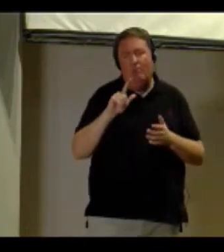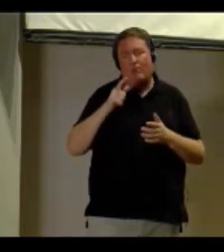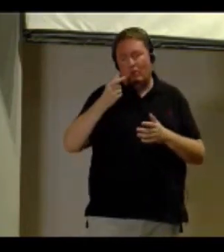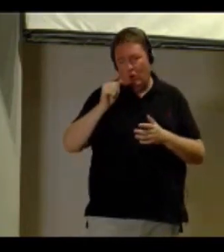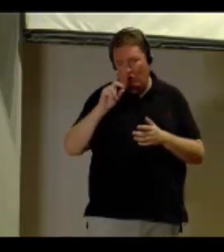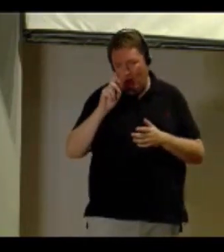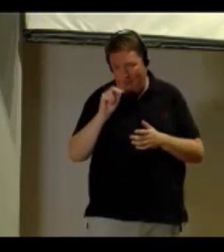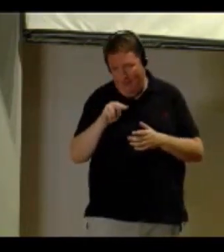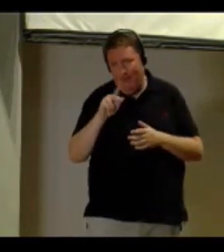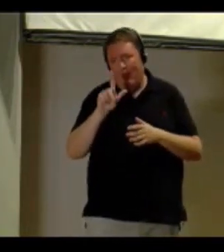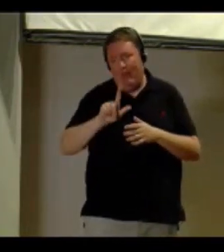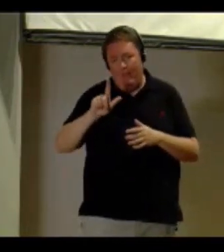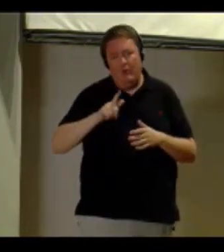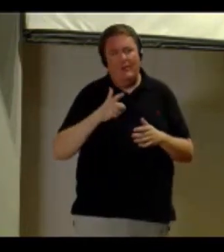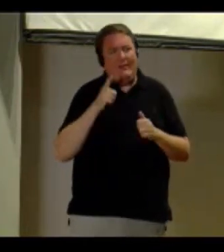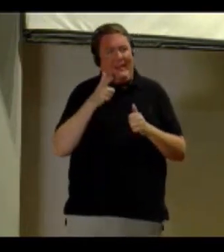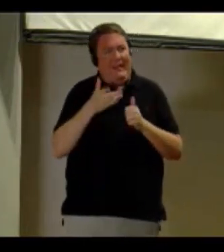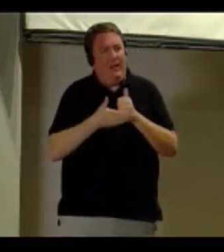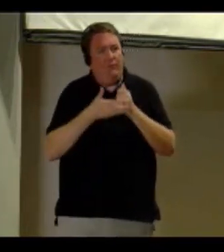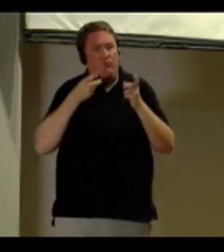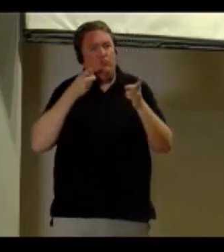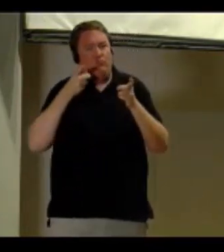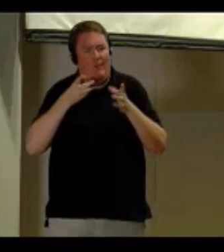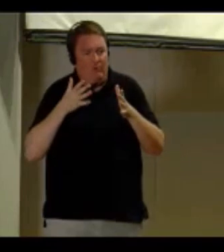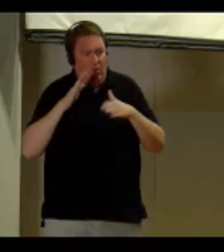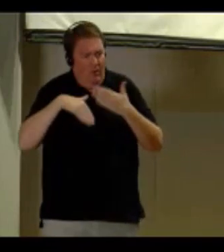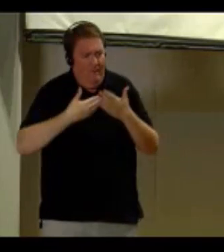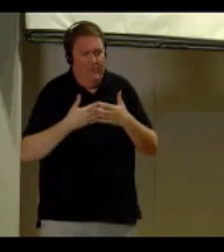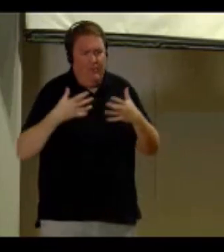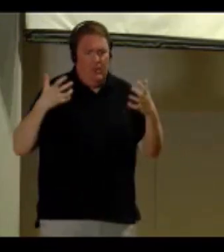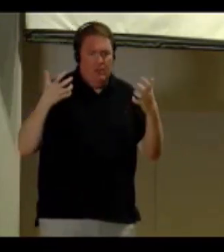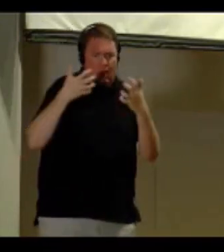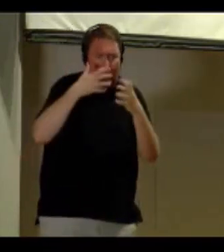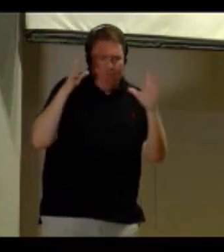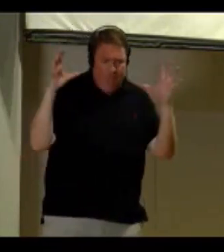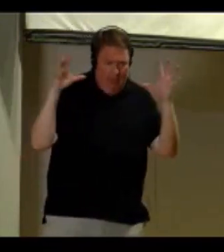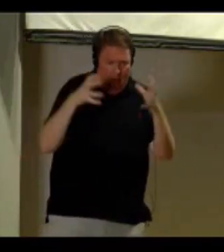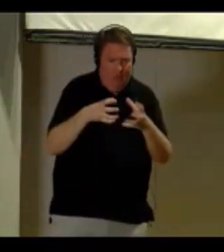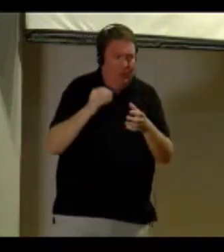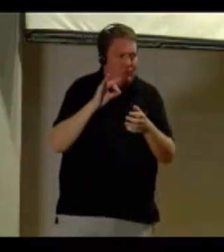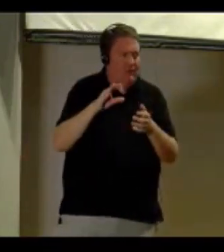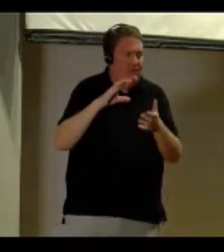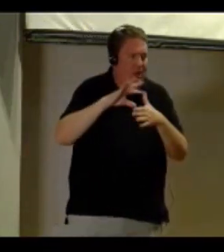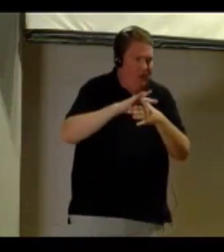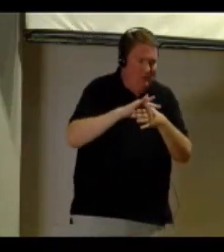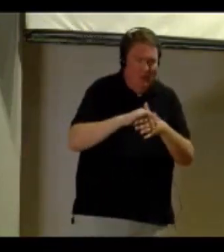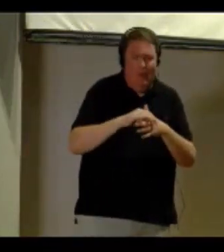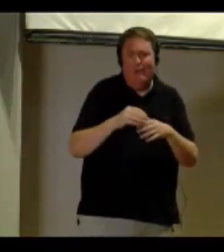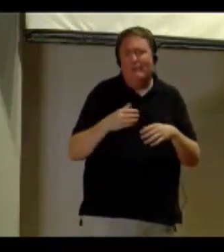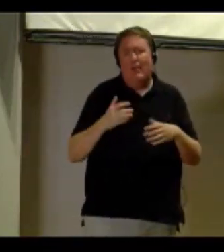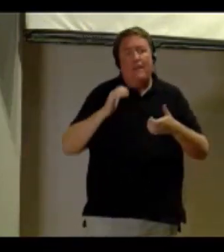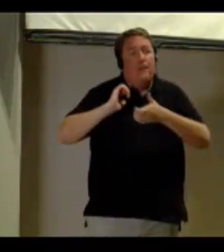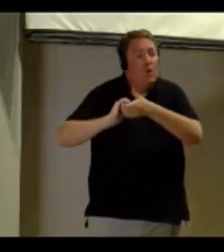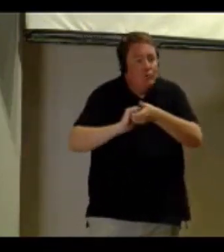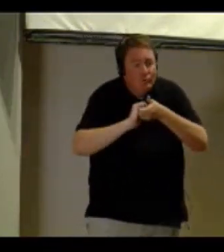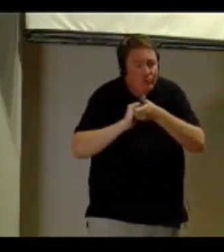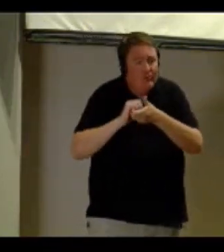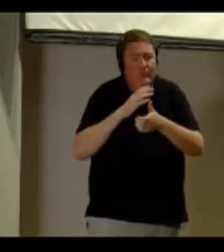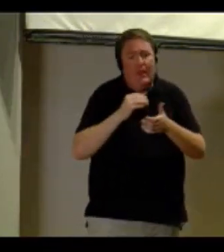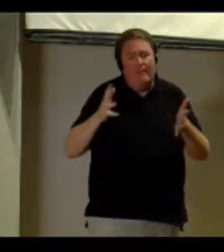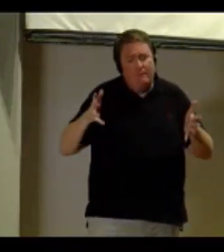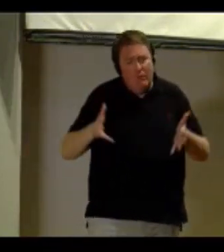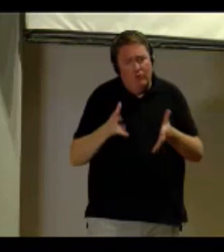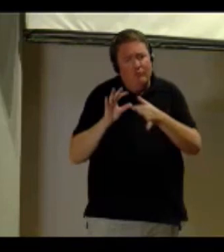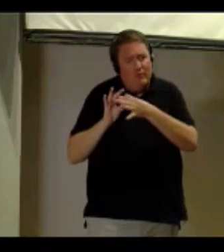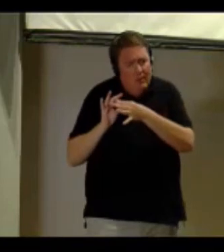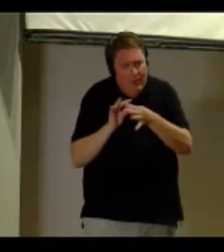the aggregation of content, global partnerships within the larger biodiversity world, and fosters